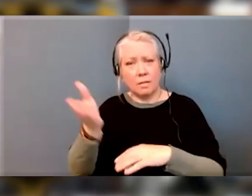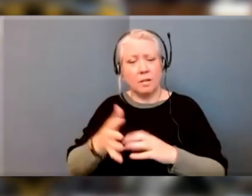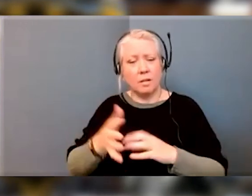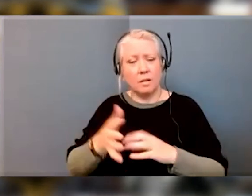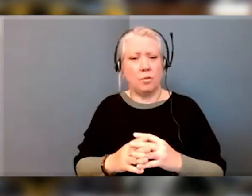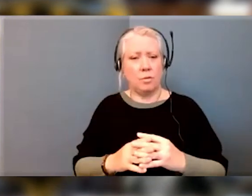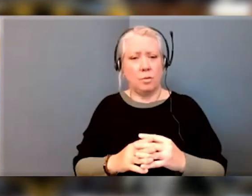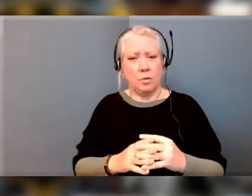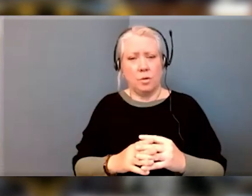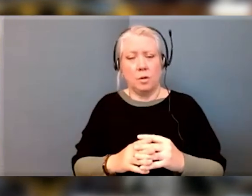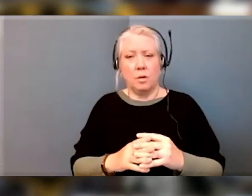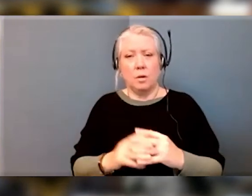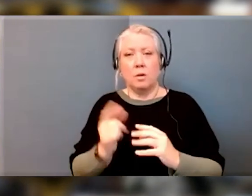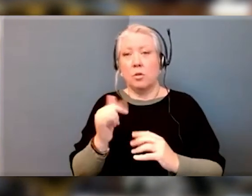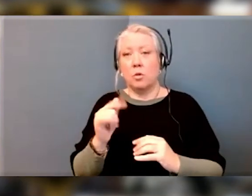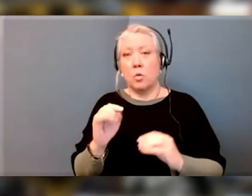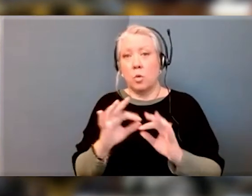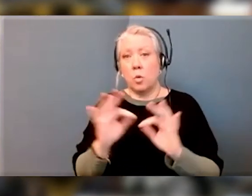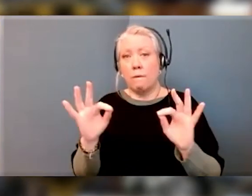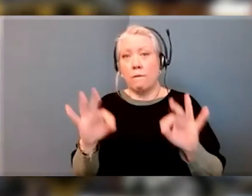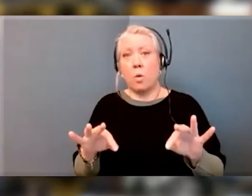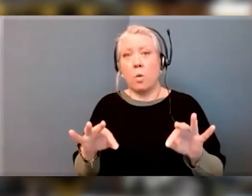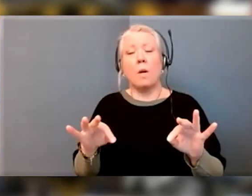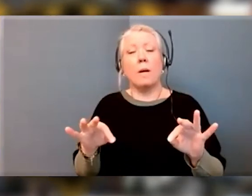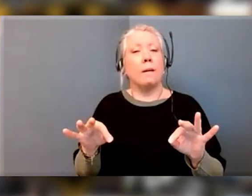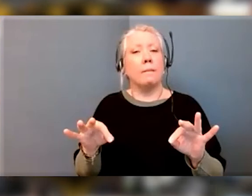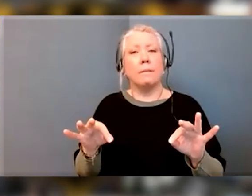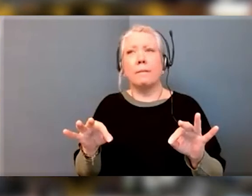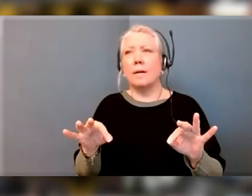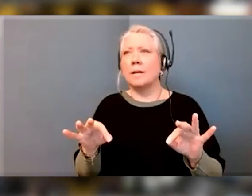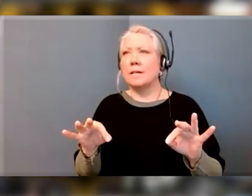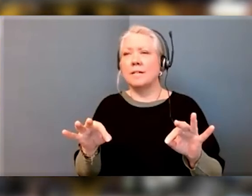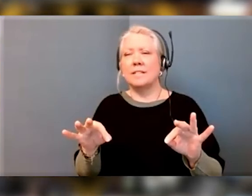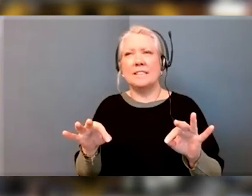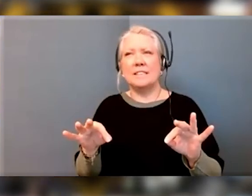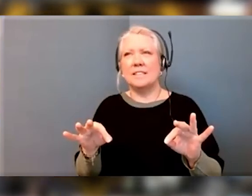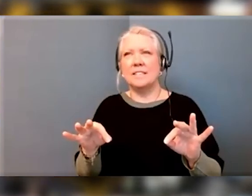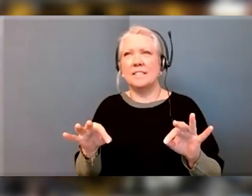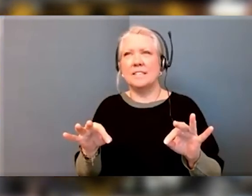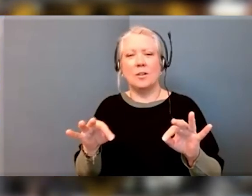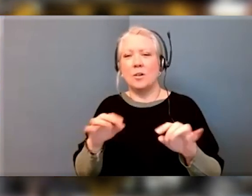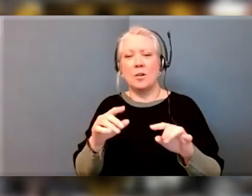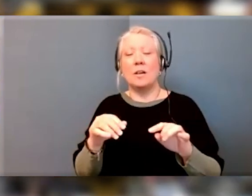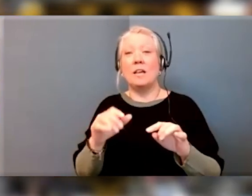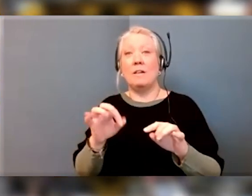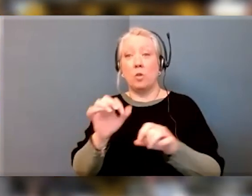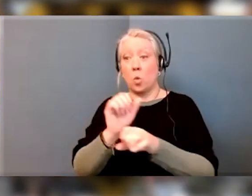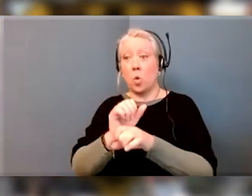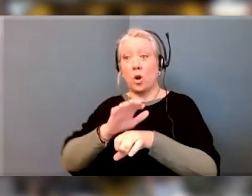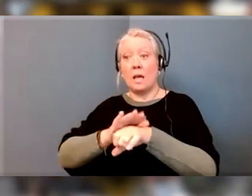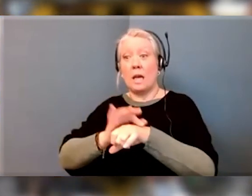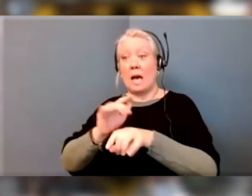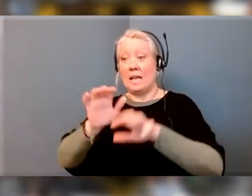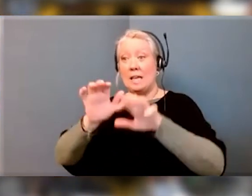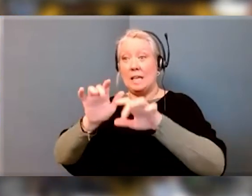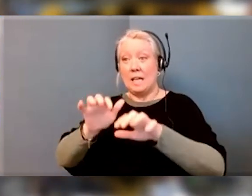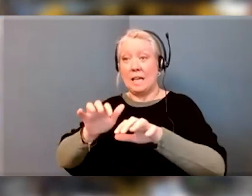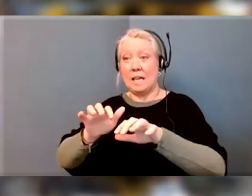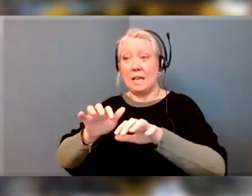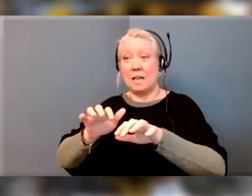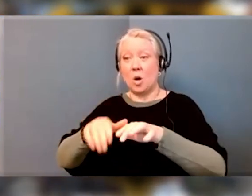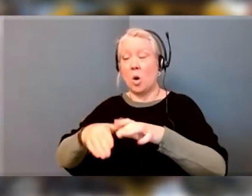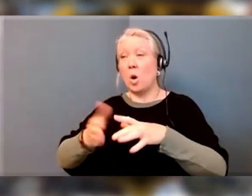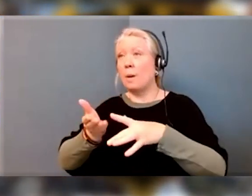As I mentioned before, the Google Forms will not be saved, will not save your progress until you've submitted